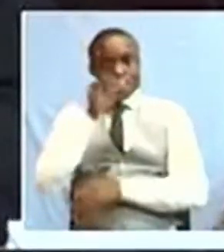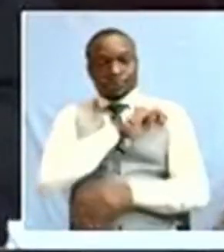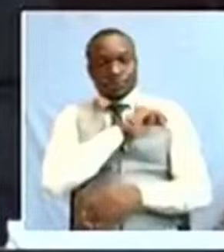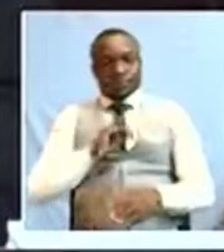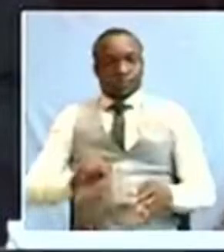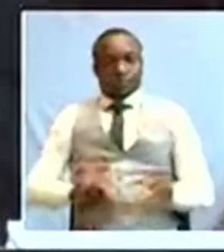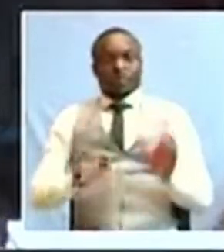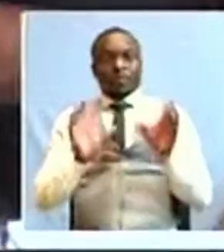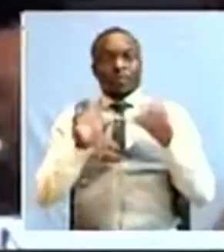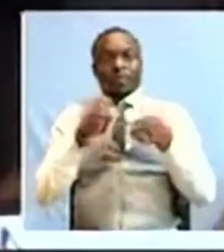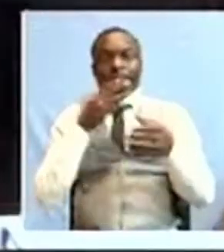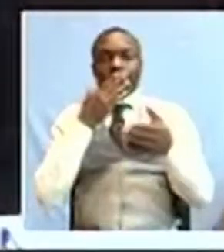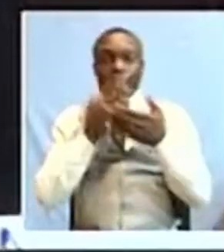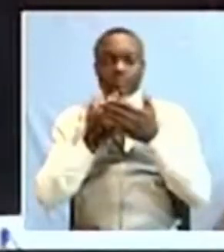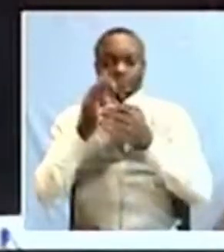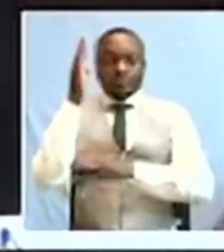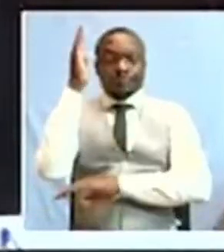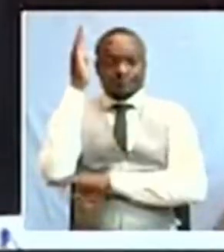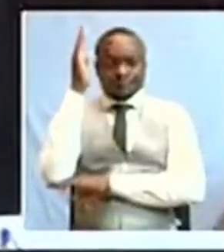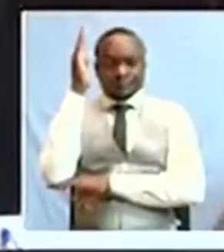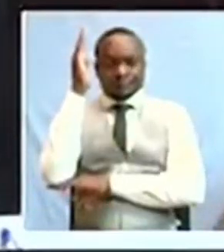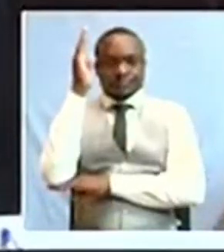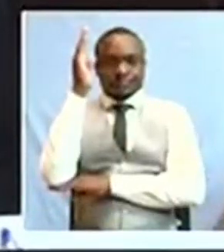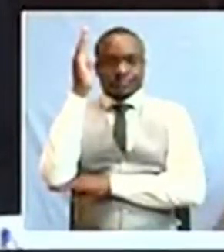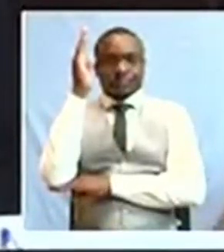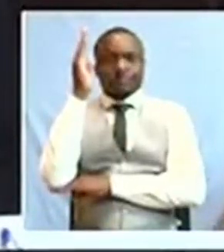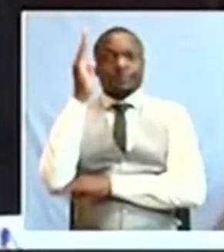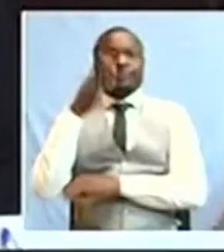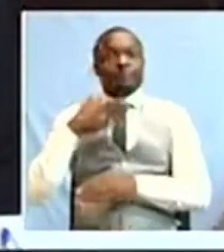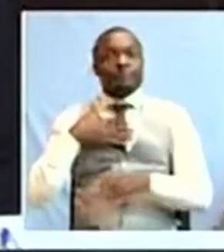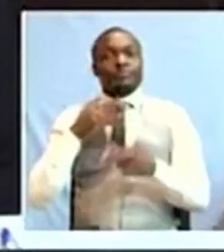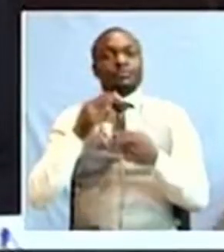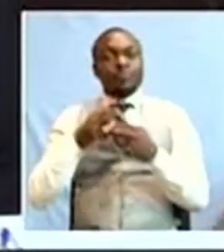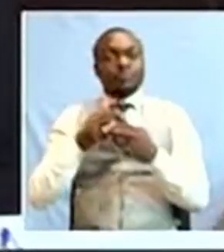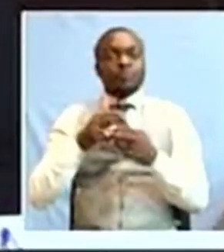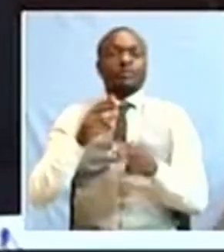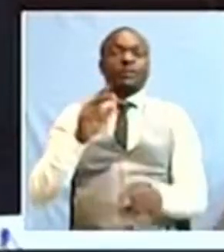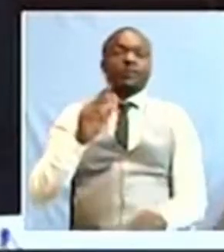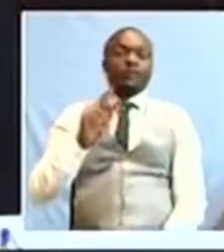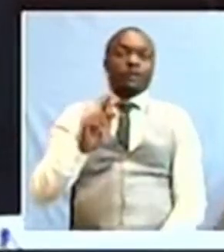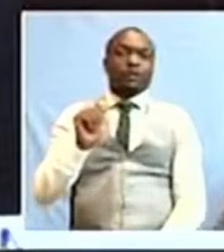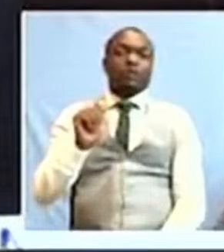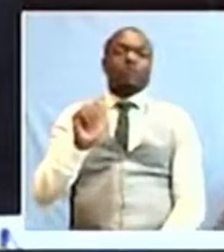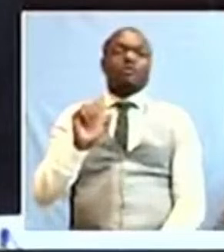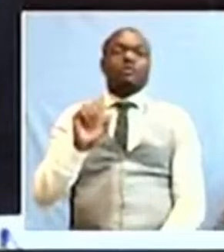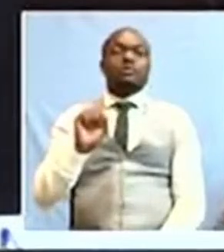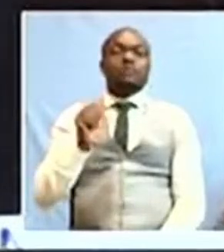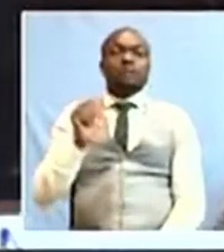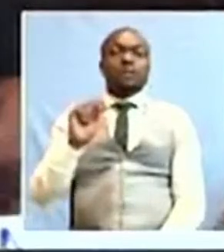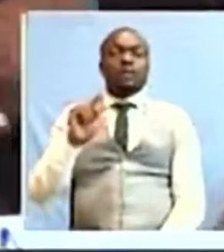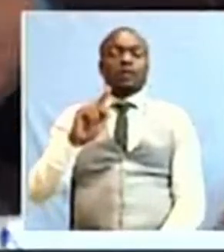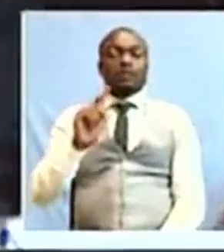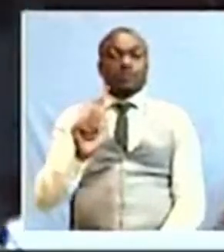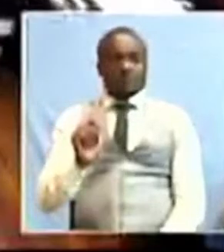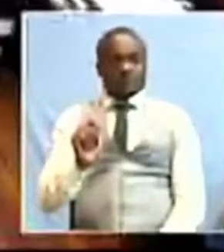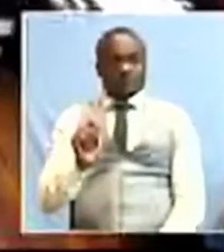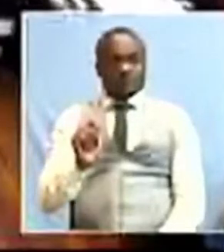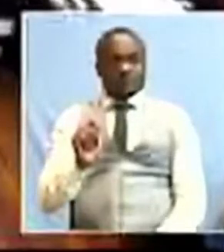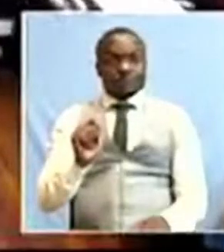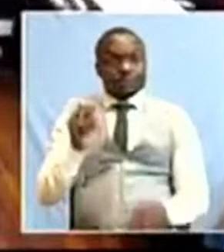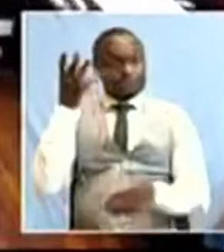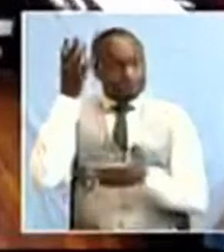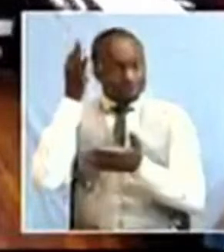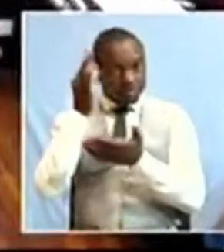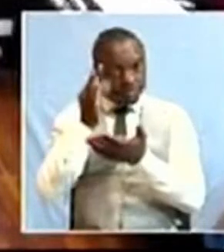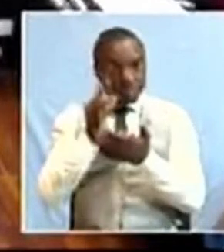committee. Good afternoon, MONZE Town Council. My name is Mulumbenj Kasanka from the Local Government Service Commission. Thank you. Thank you so much,